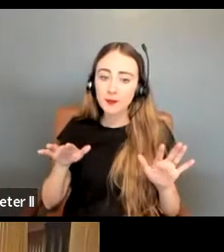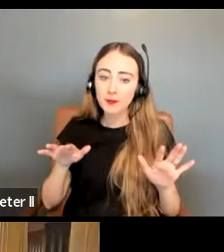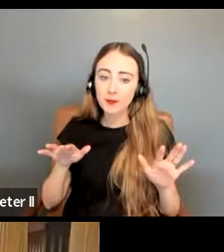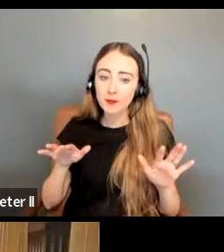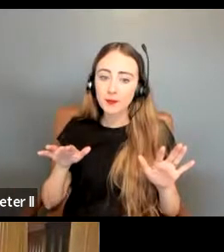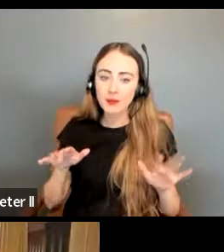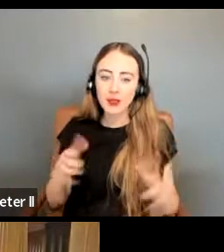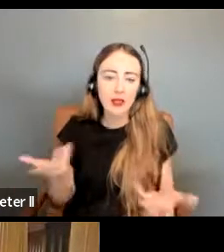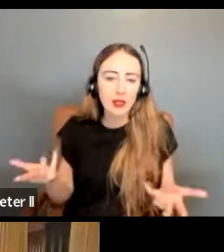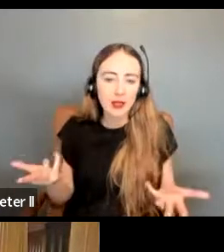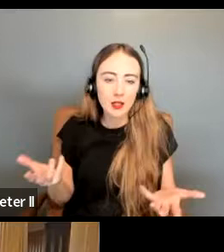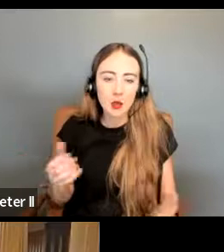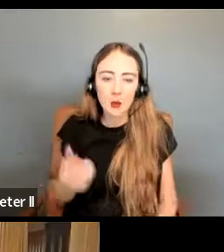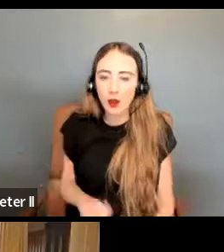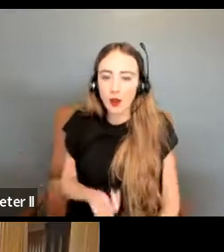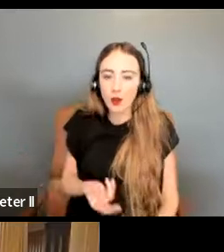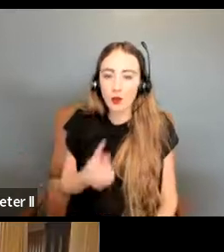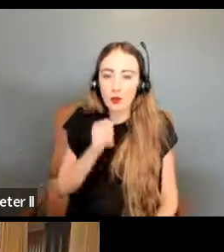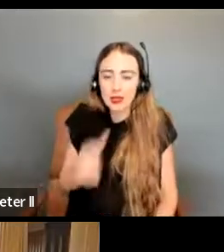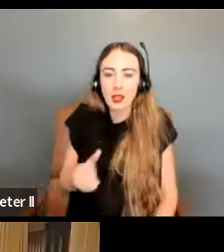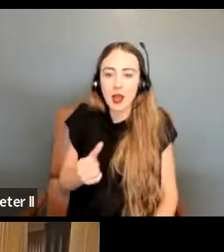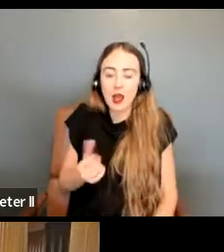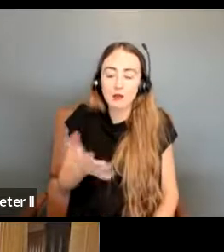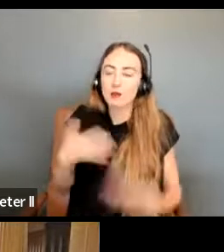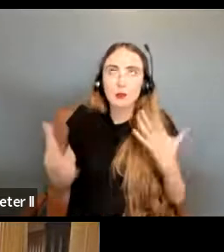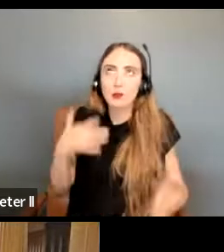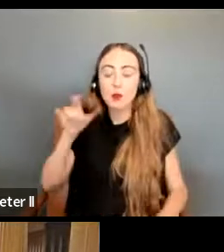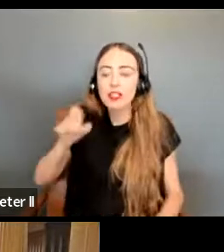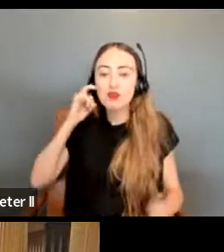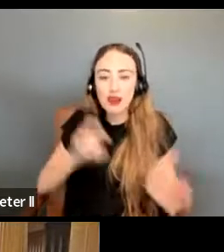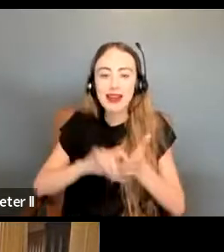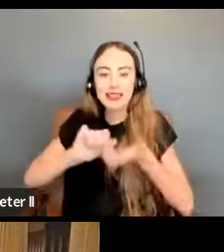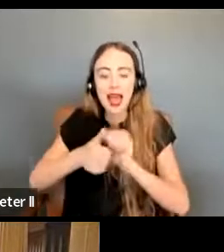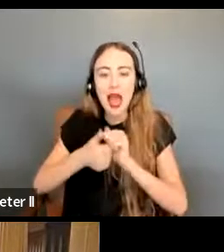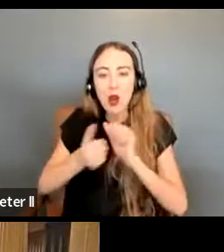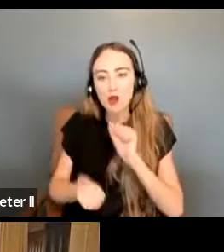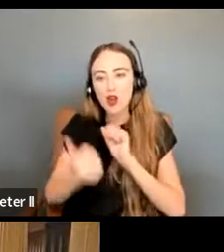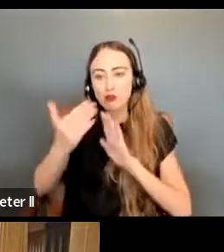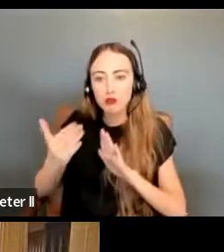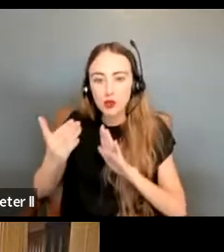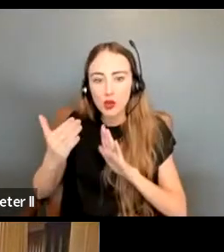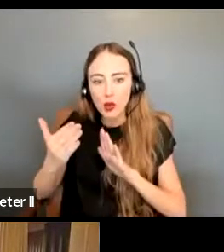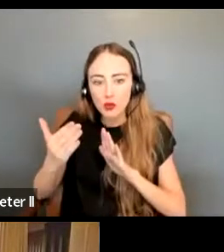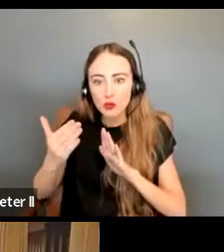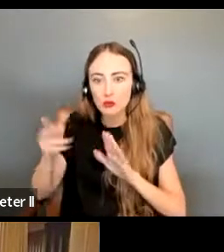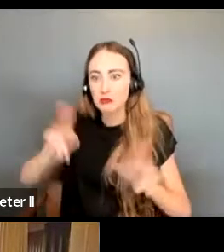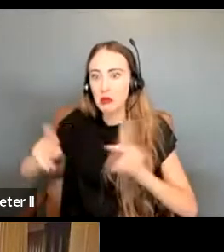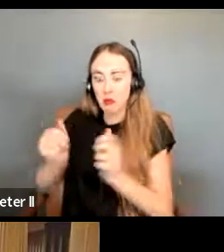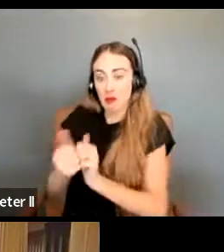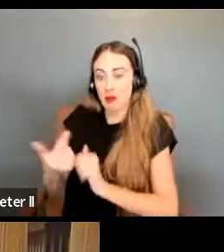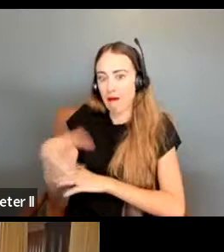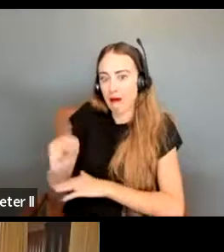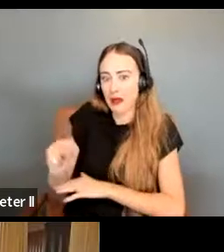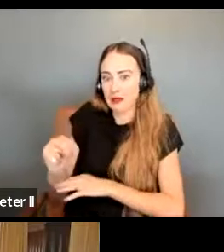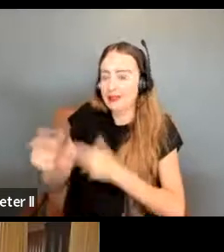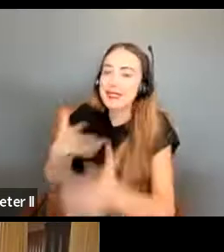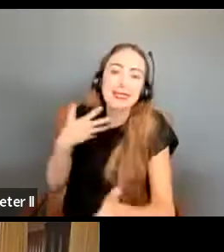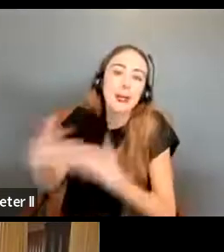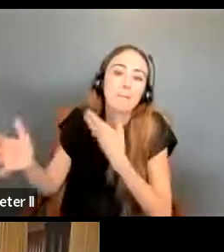be blind if we didn't recognize that how we treat people who run around with guns doesn't